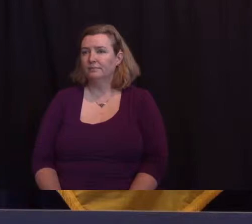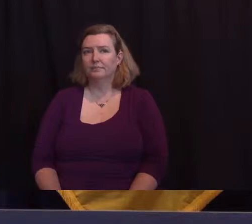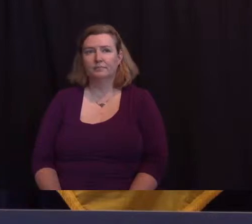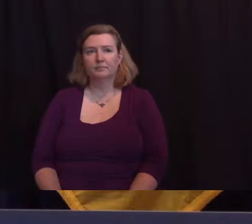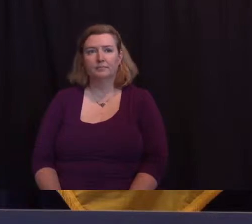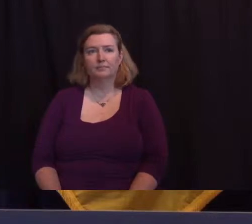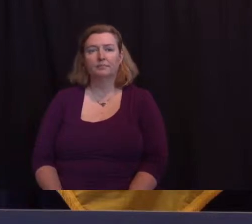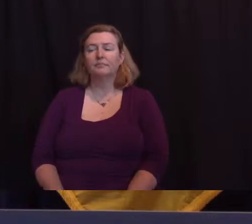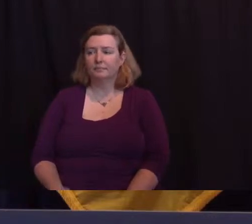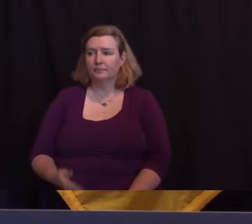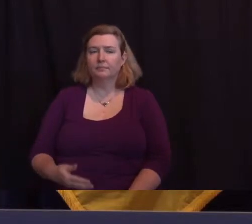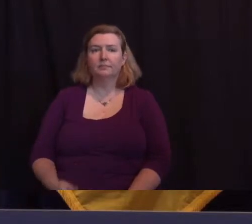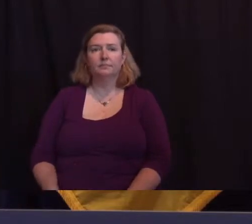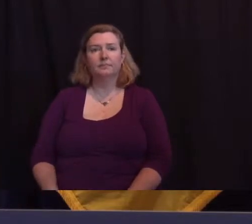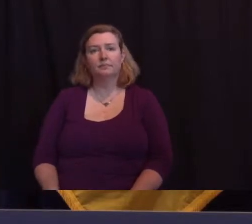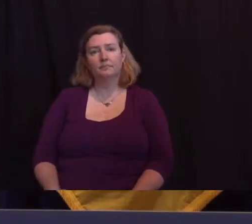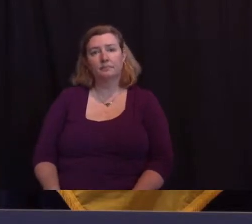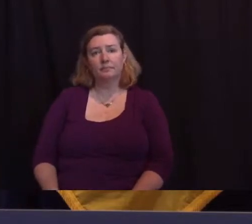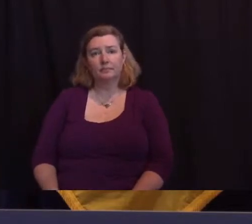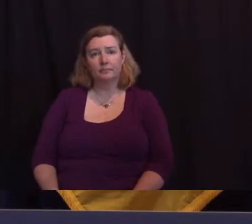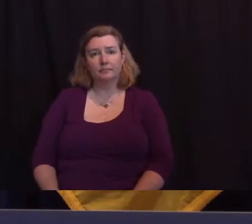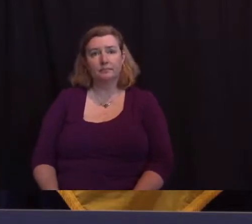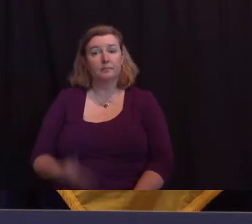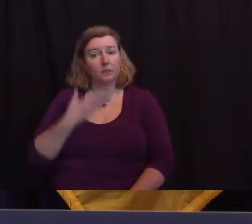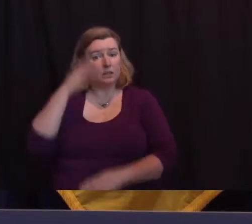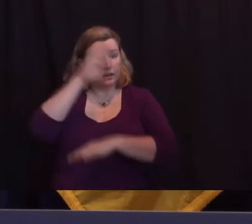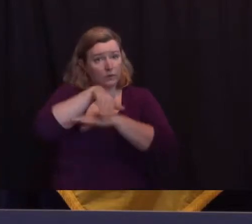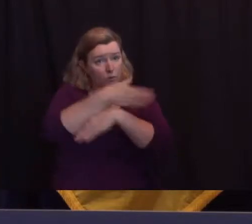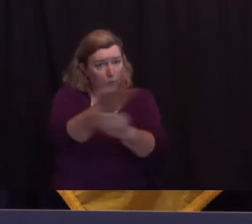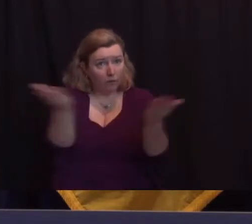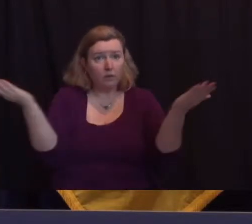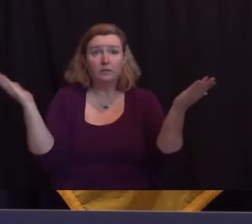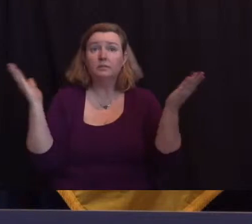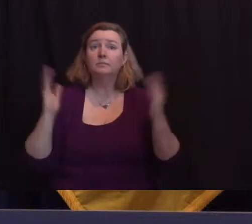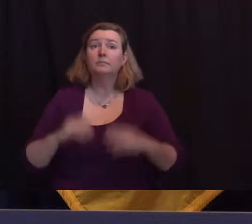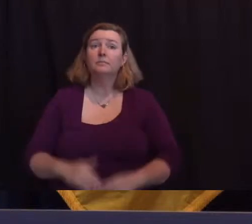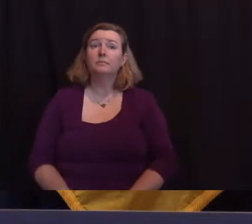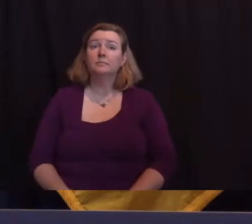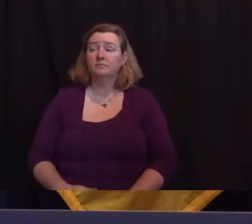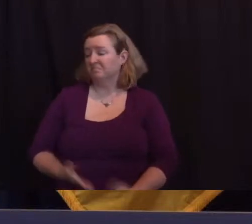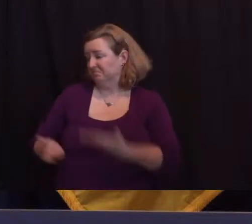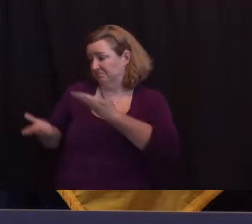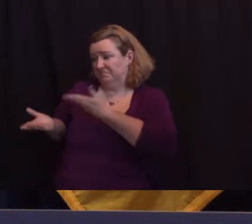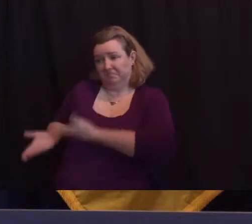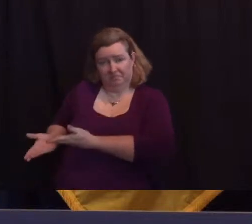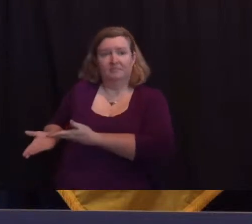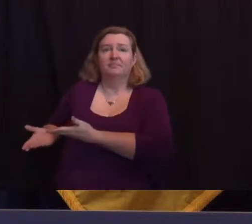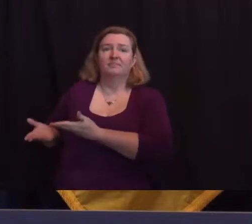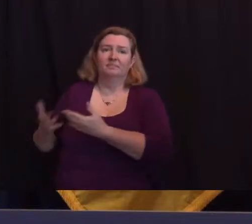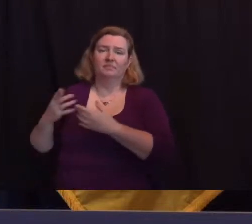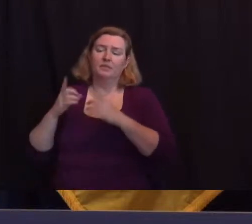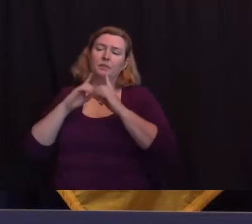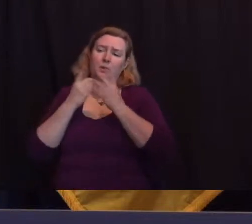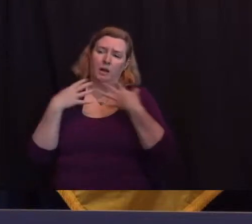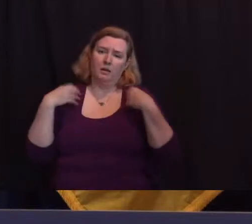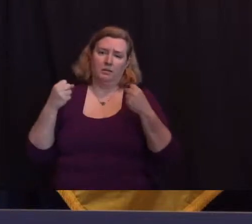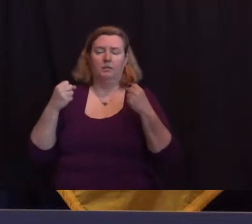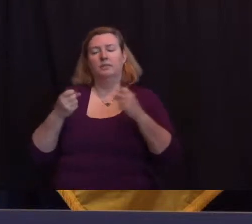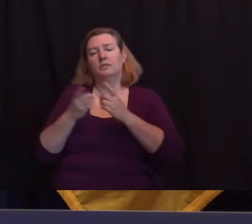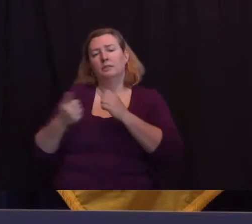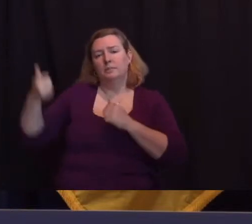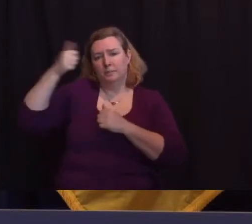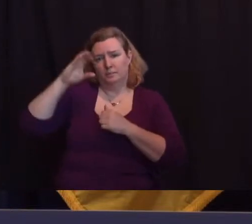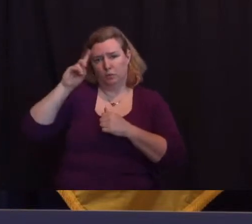Good afternoon, everyone. With me is the woman to my right who needs no introduction, the Commissioner of the Department of Health, Judy Persicelli. To her right, another